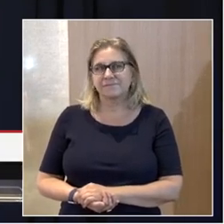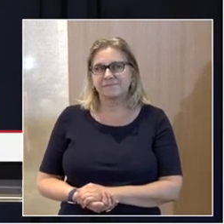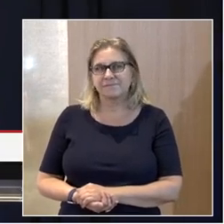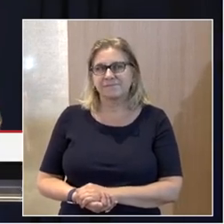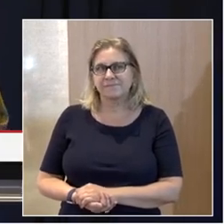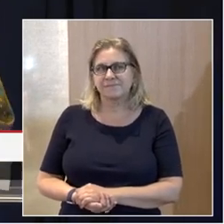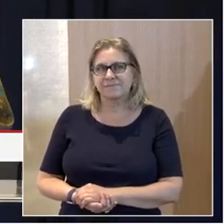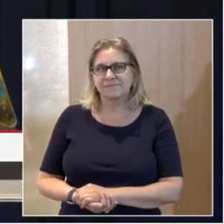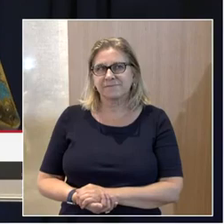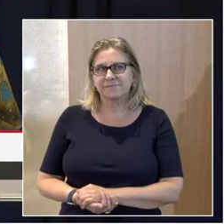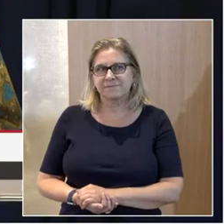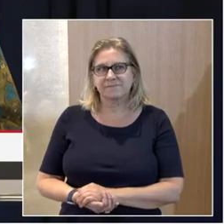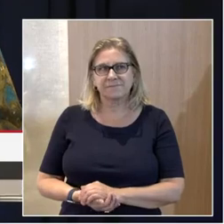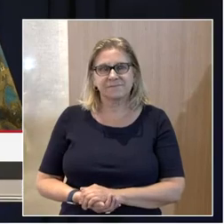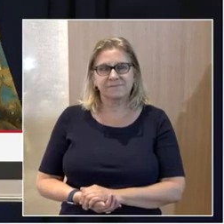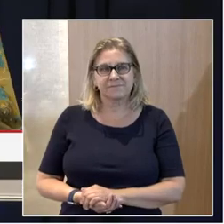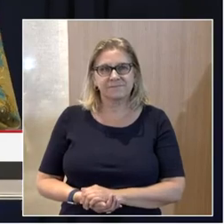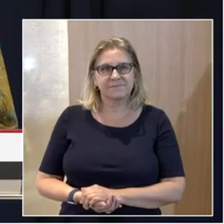good.